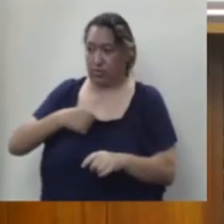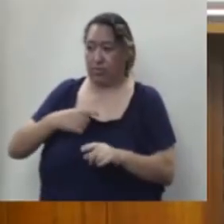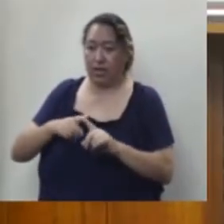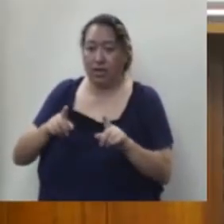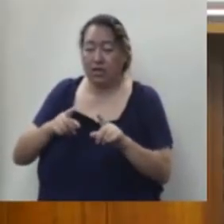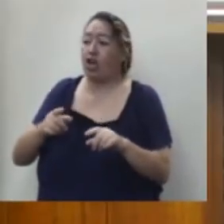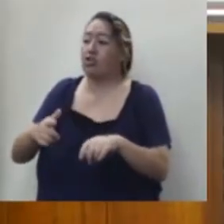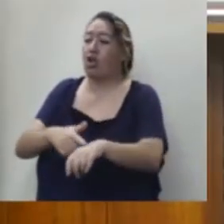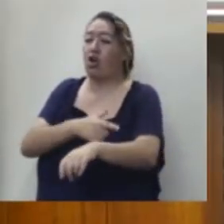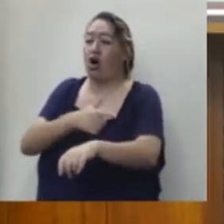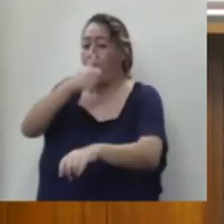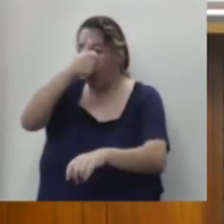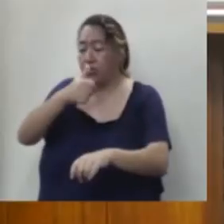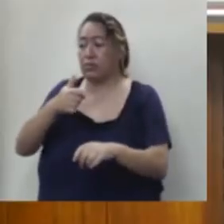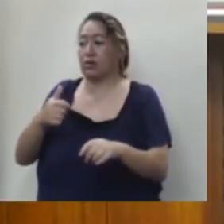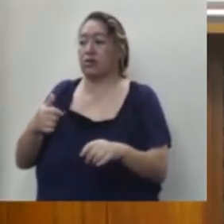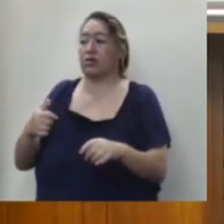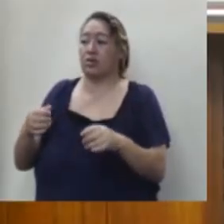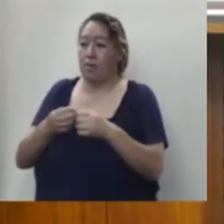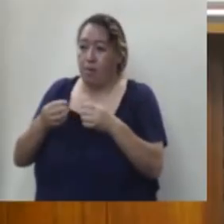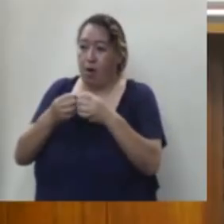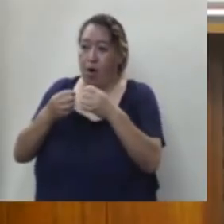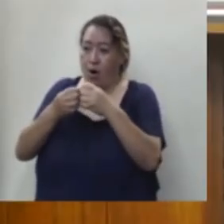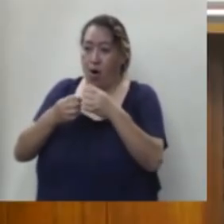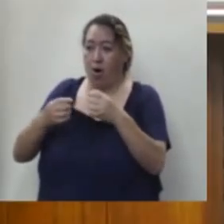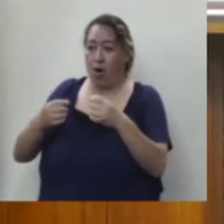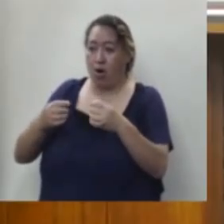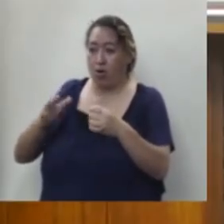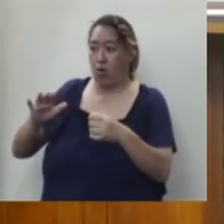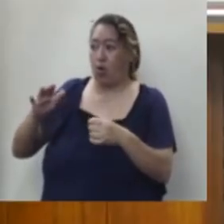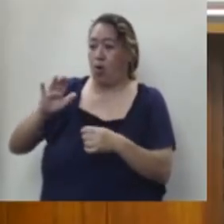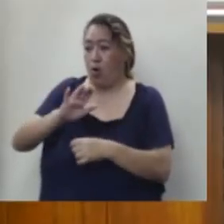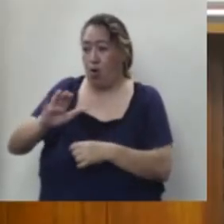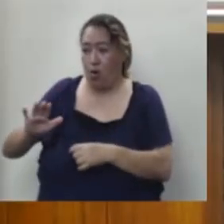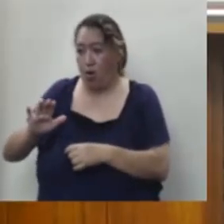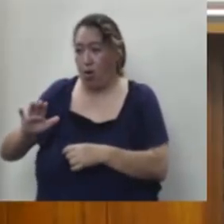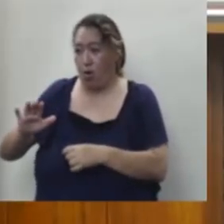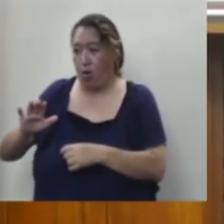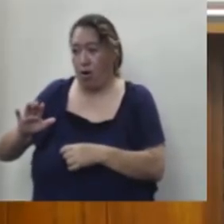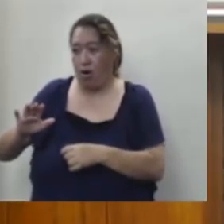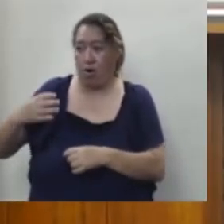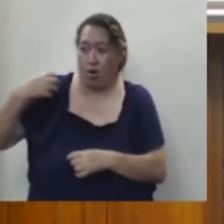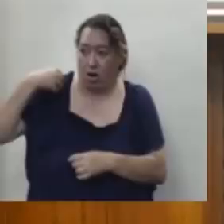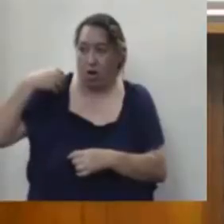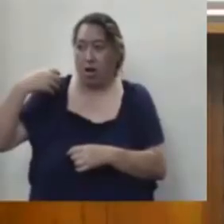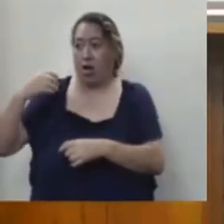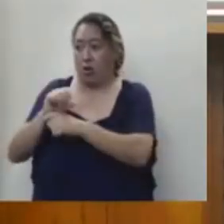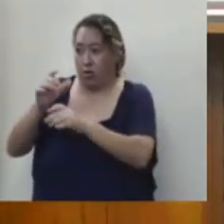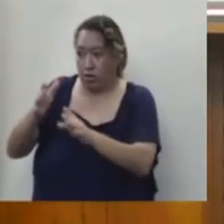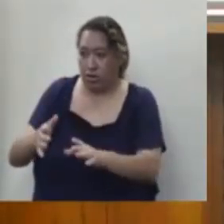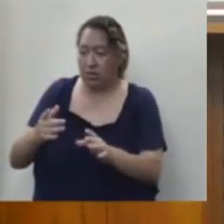you employ your employees, the better our economy and the quicker our economy can come